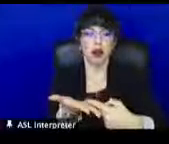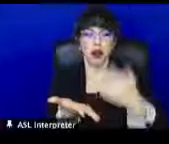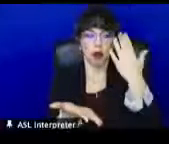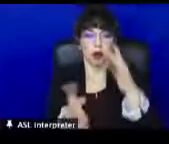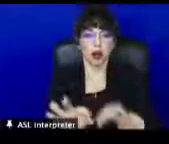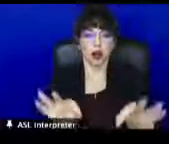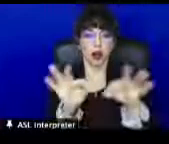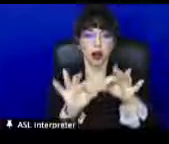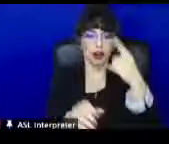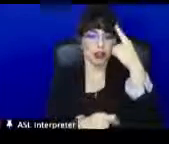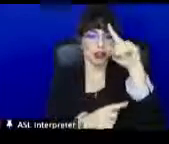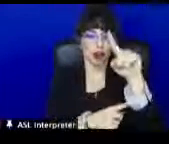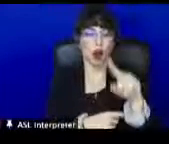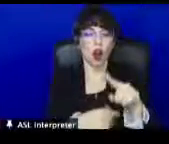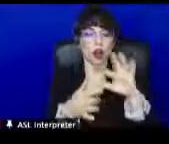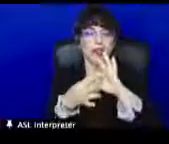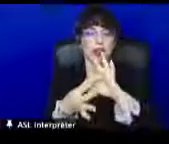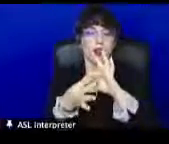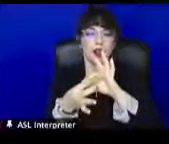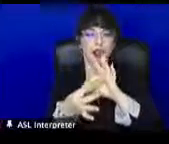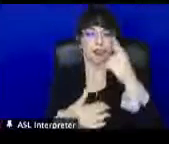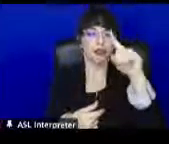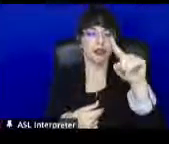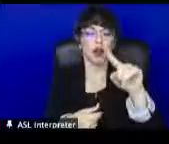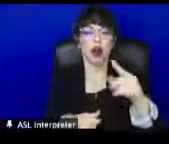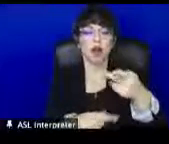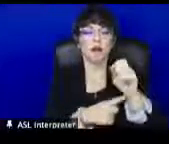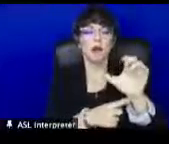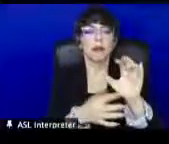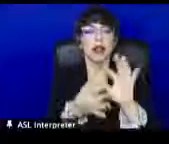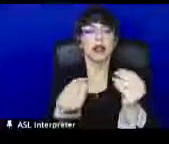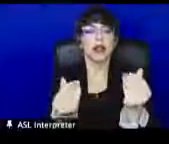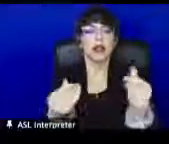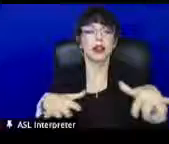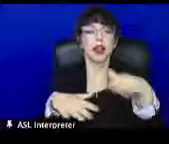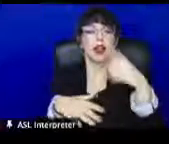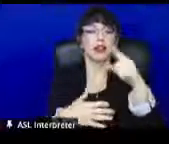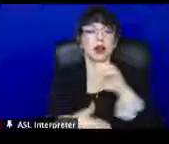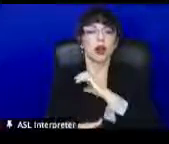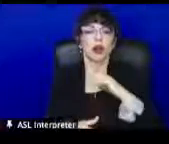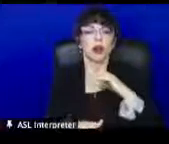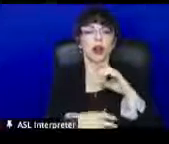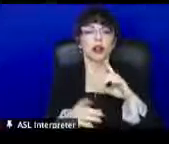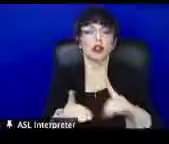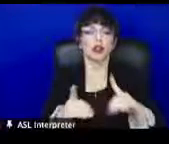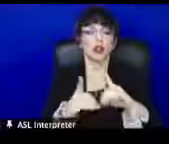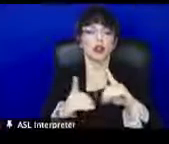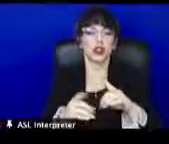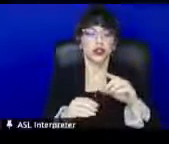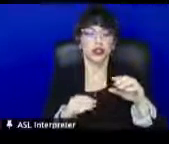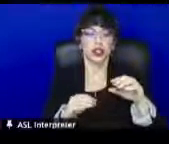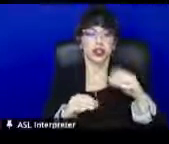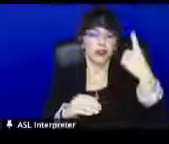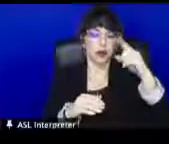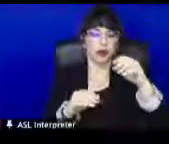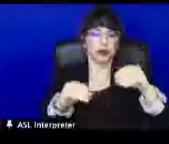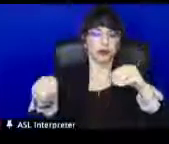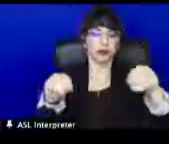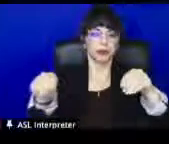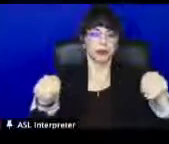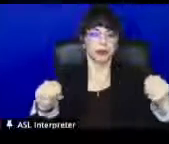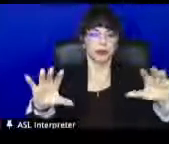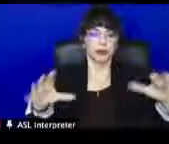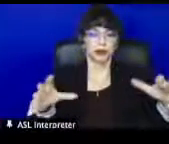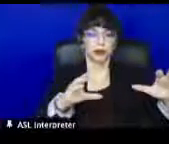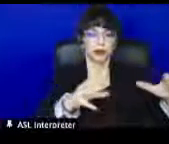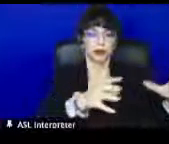of the relationship of public lands to the congressional districts they're placed in. Specifically, I wanted